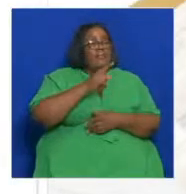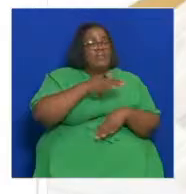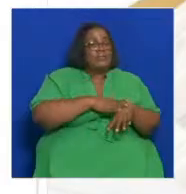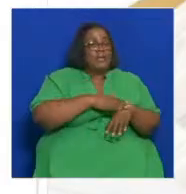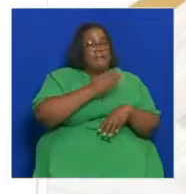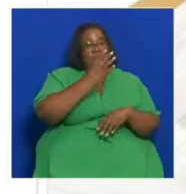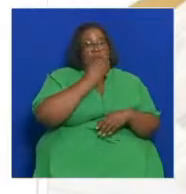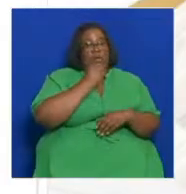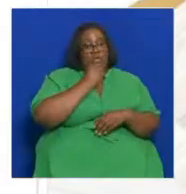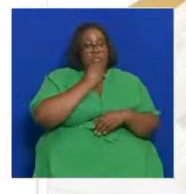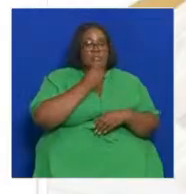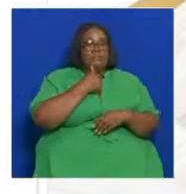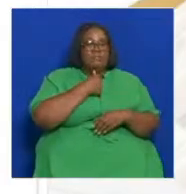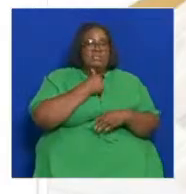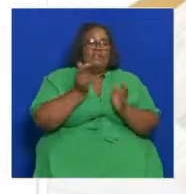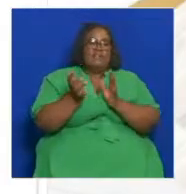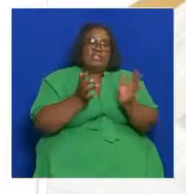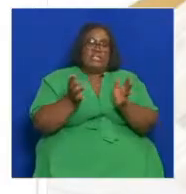polygraph,